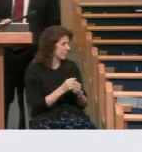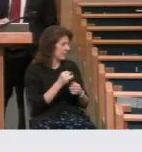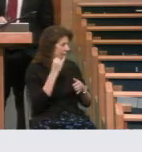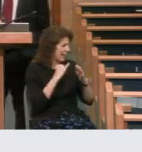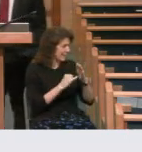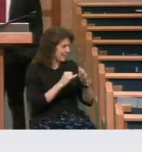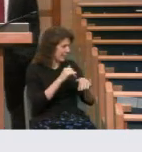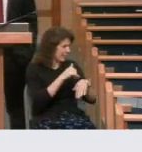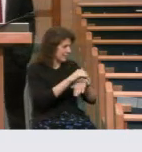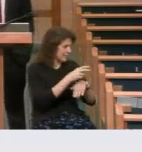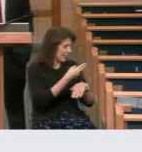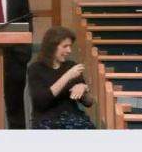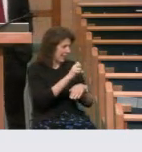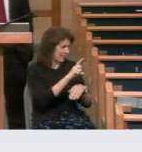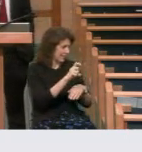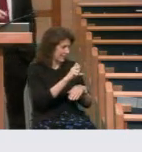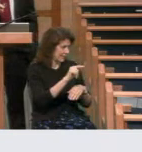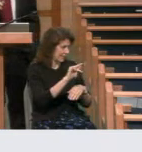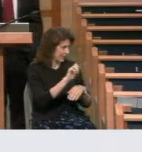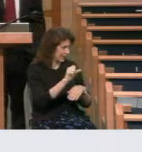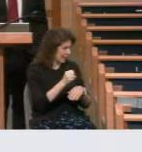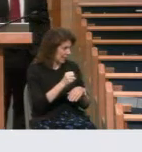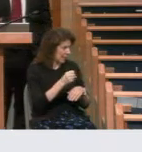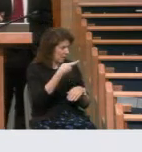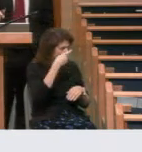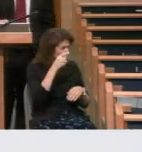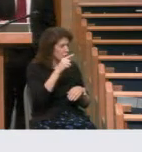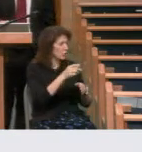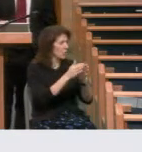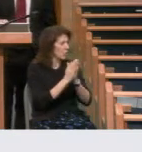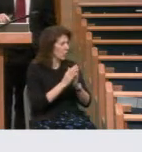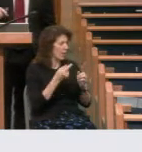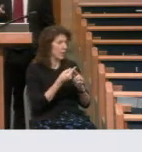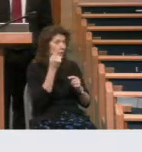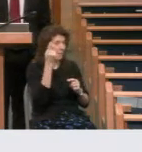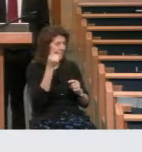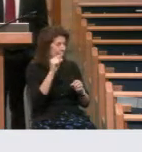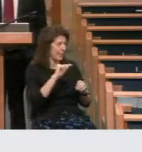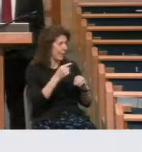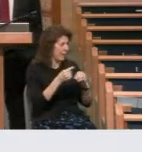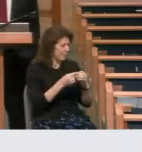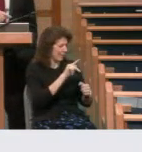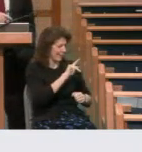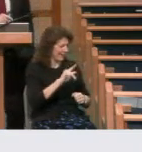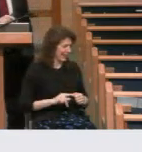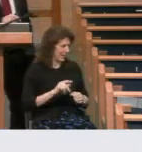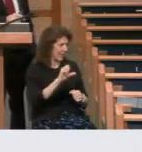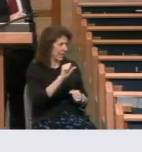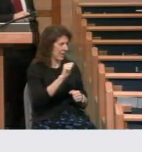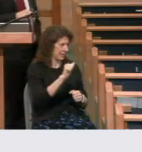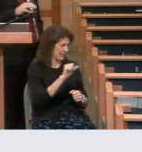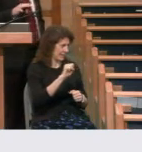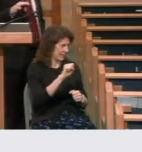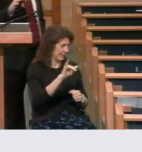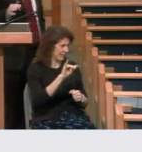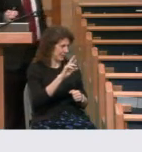sent to Hezekiah, saying, thus says the Lord, the God of Israel, because you have prayed to me about Sennacherib, king of Assyria, I have heard you. And